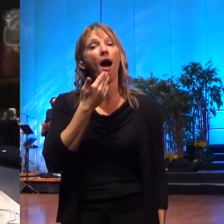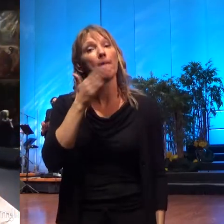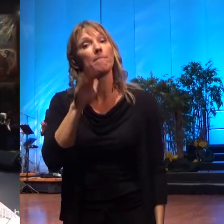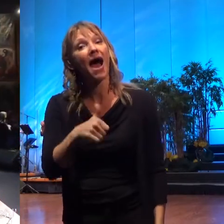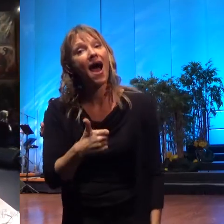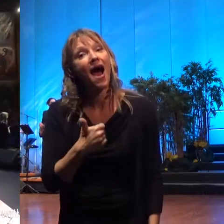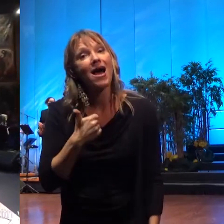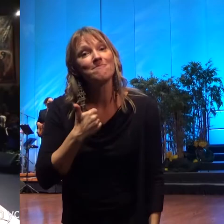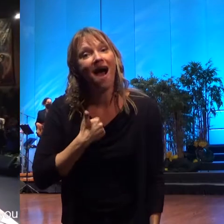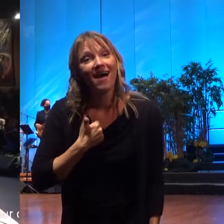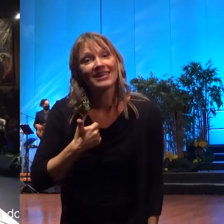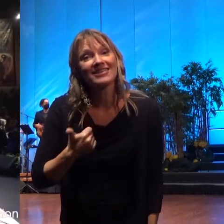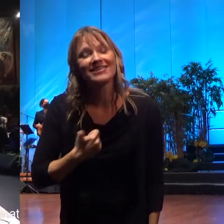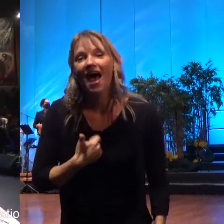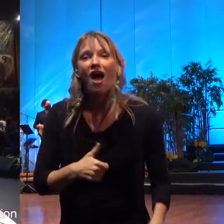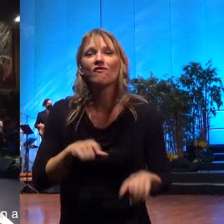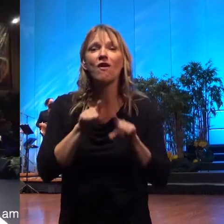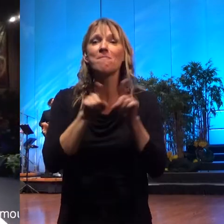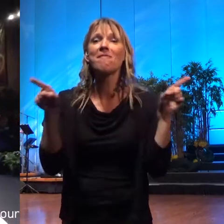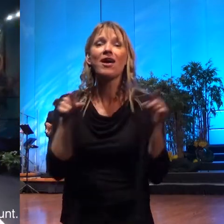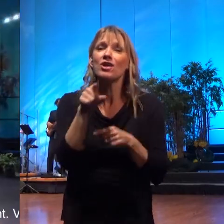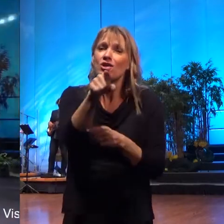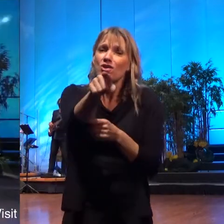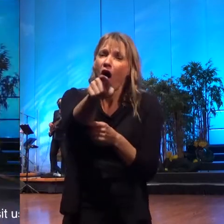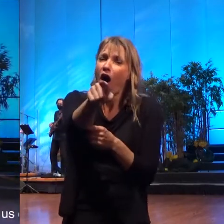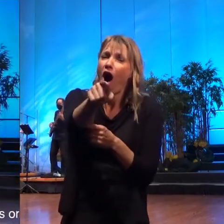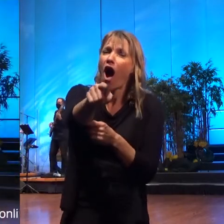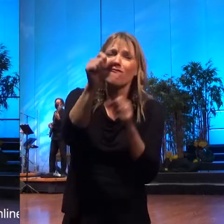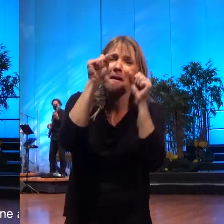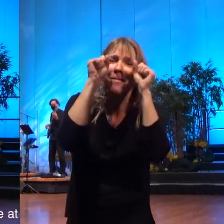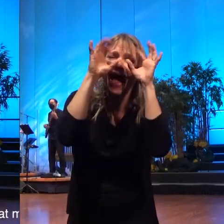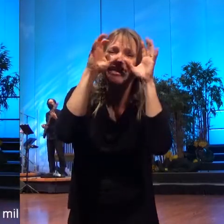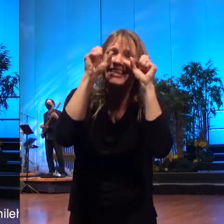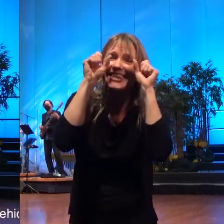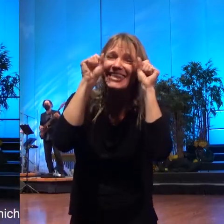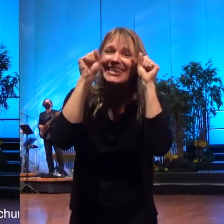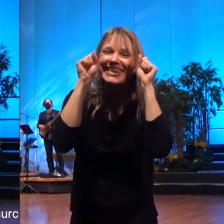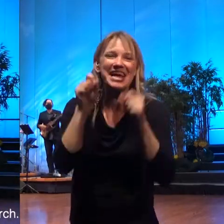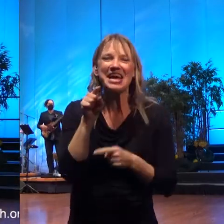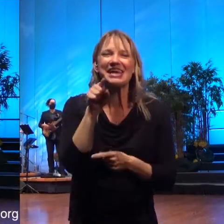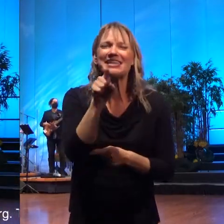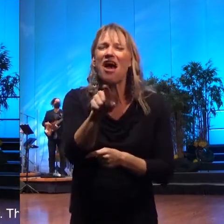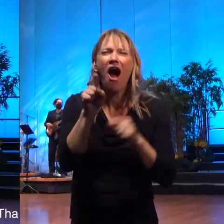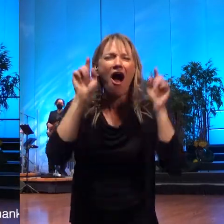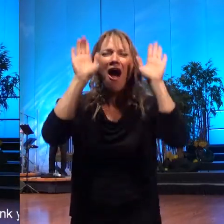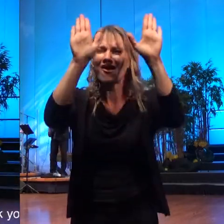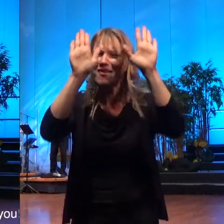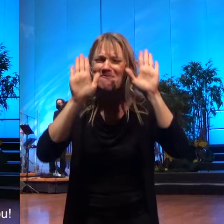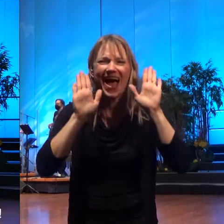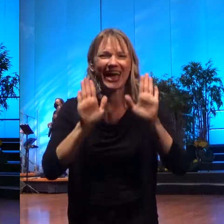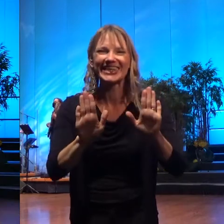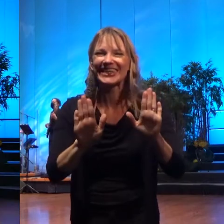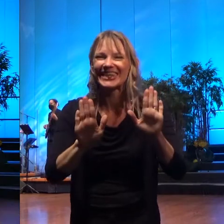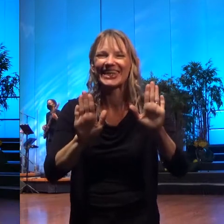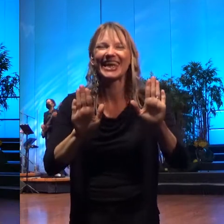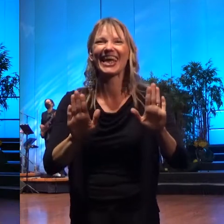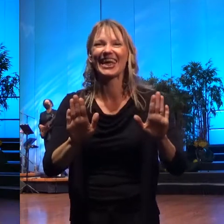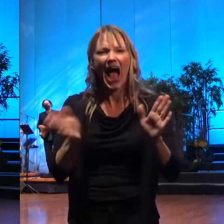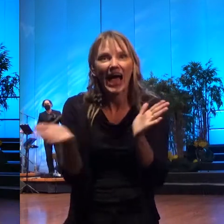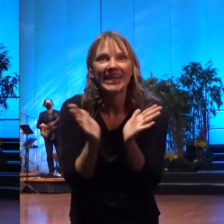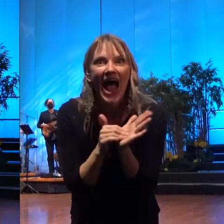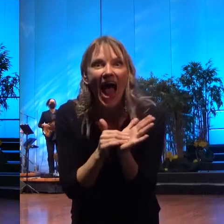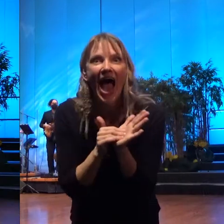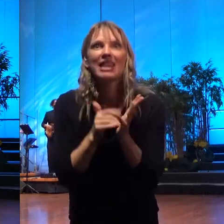I'm not bad myself, but you're amazing. You're amazing.